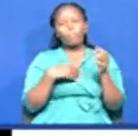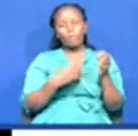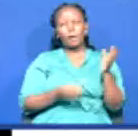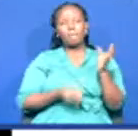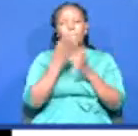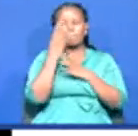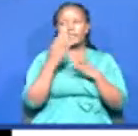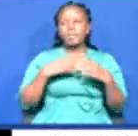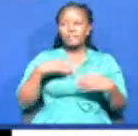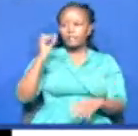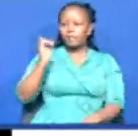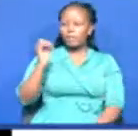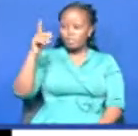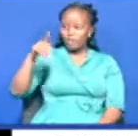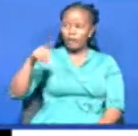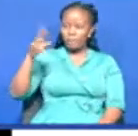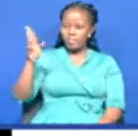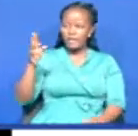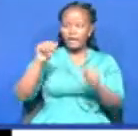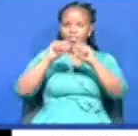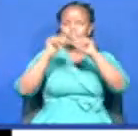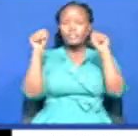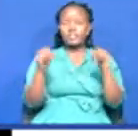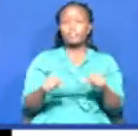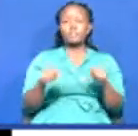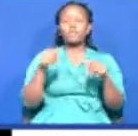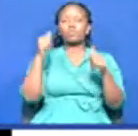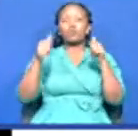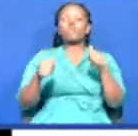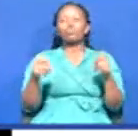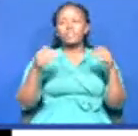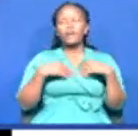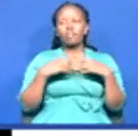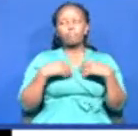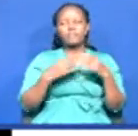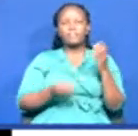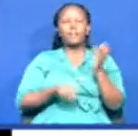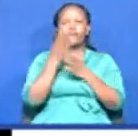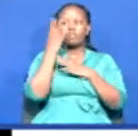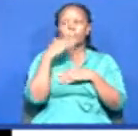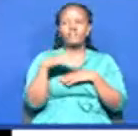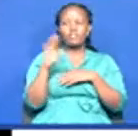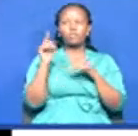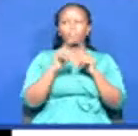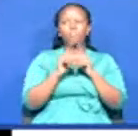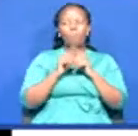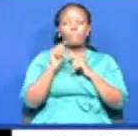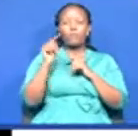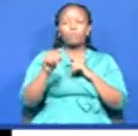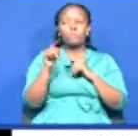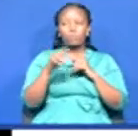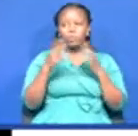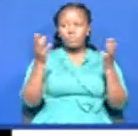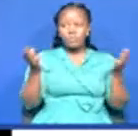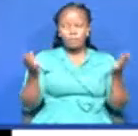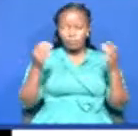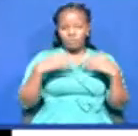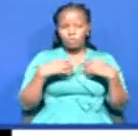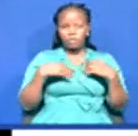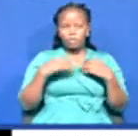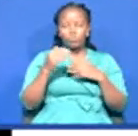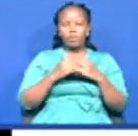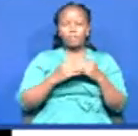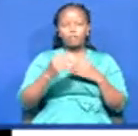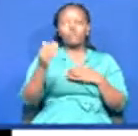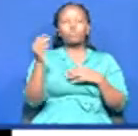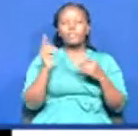IPR recordation system that has already gone live, and this is a move by the Anti-Counterfeit Authority to